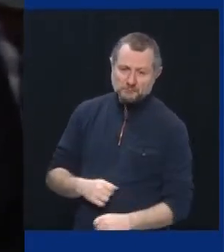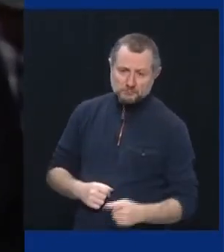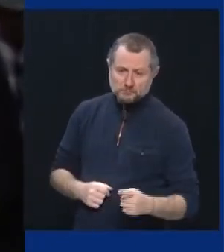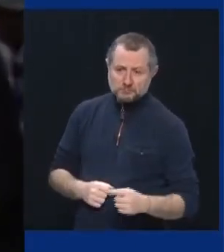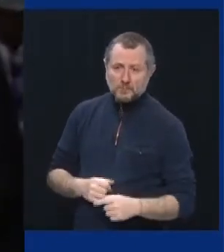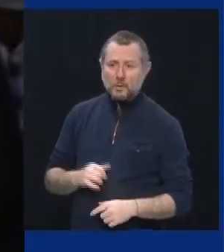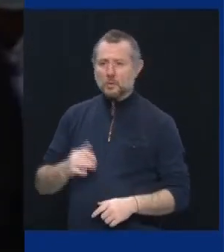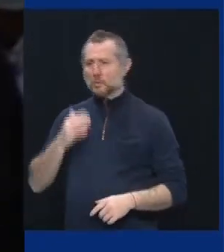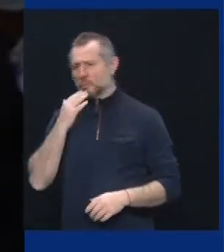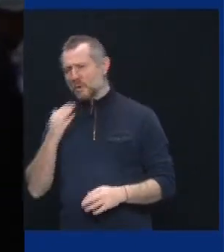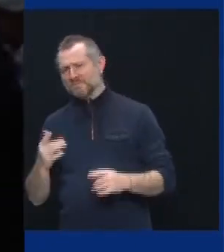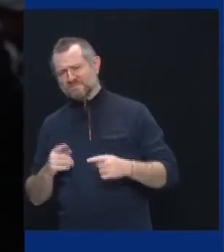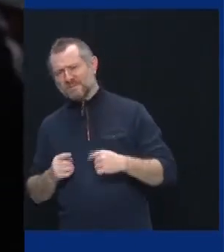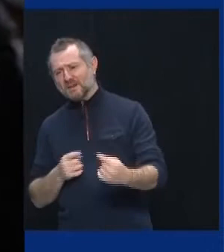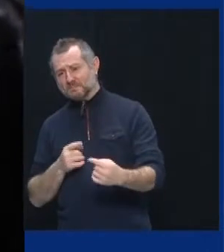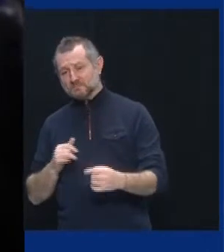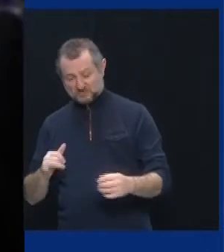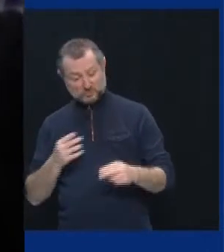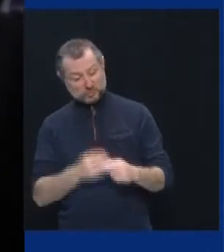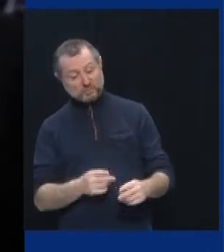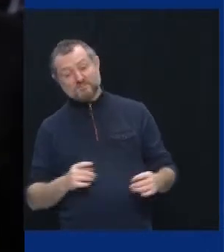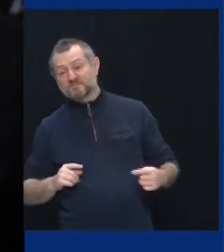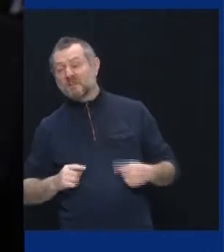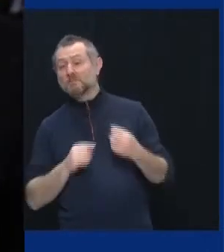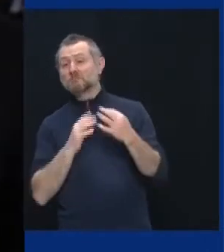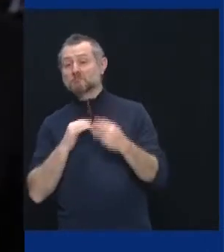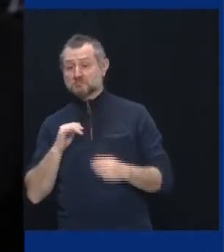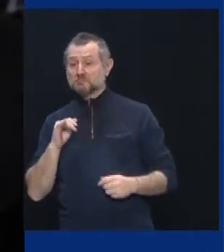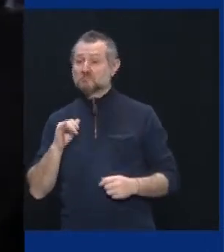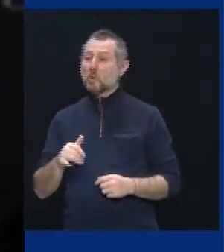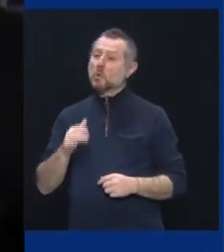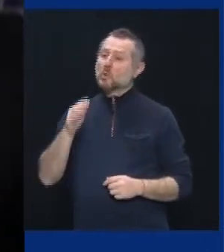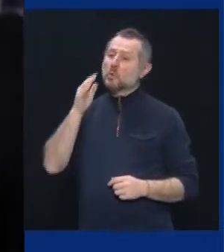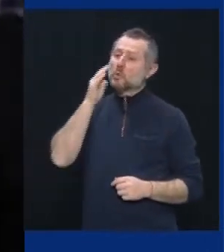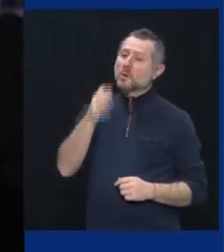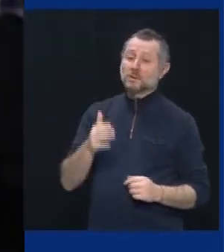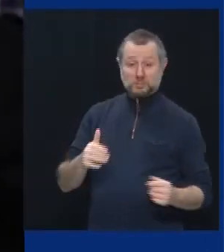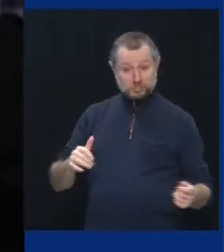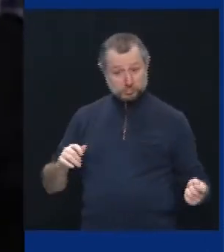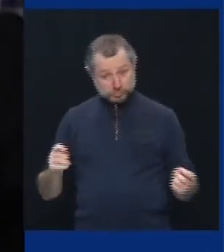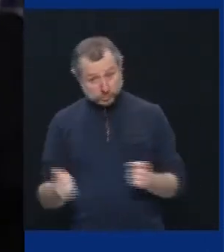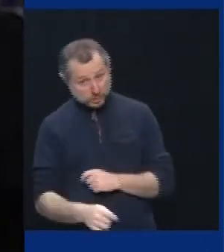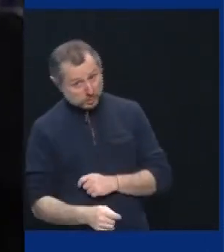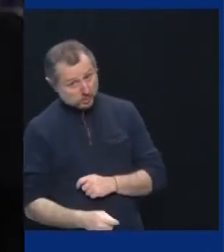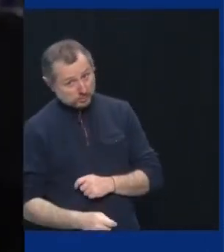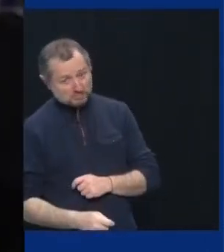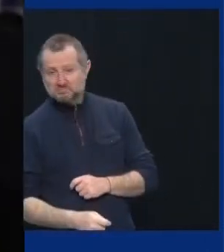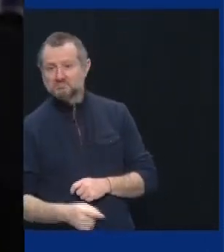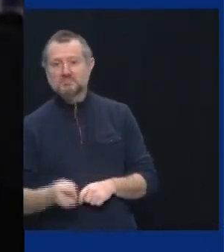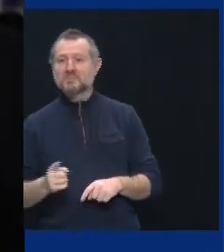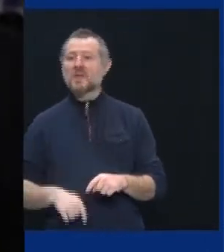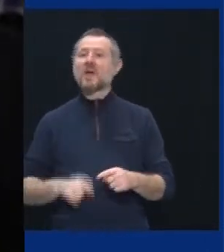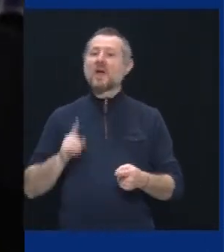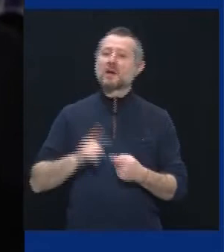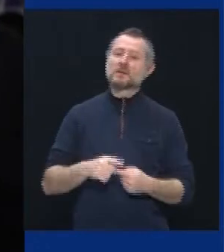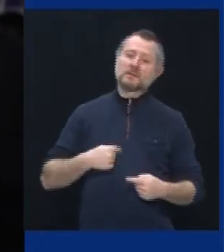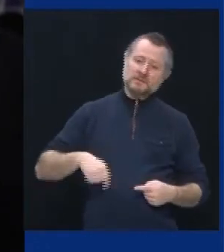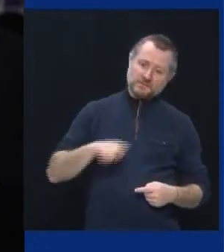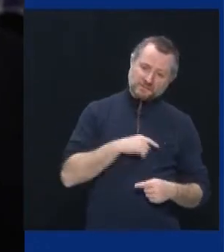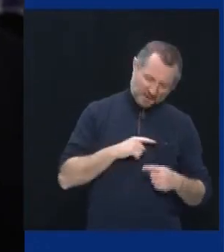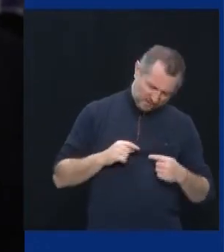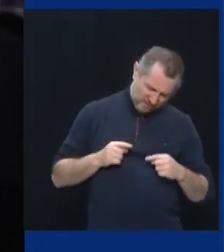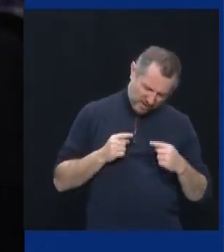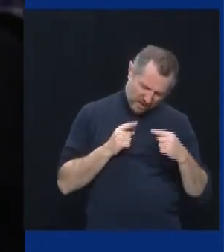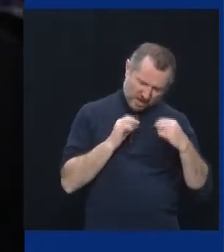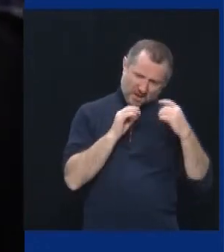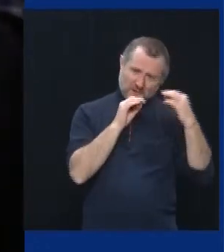fight. Things don't change without a fight. And it is hard. The